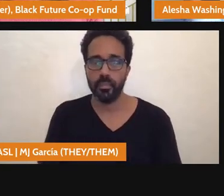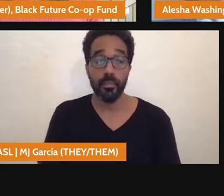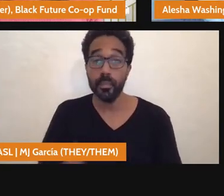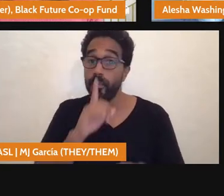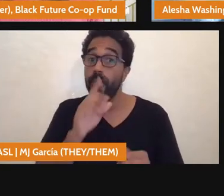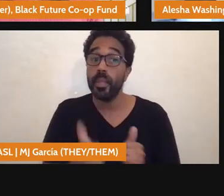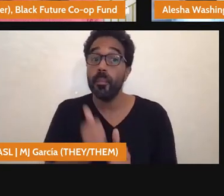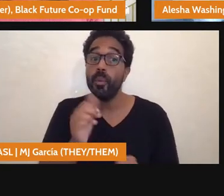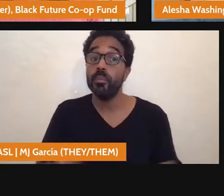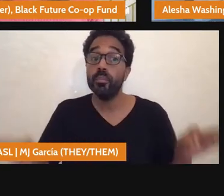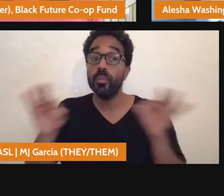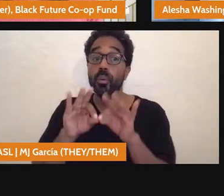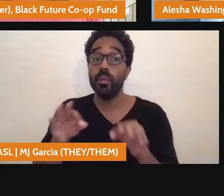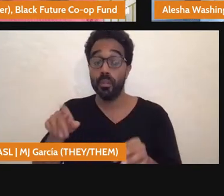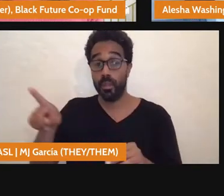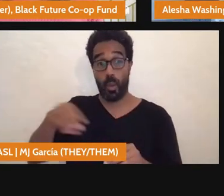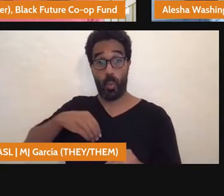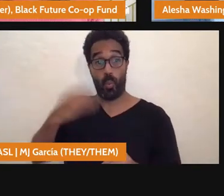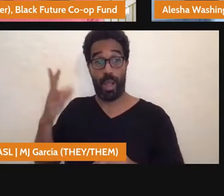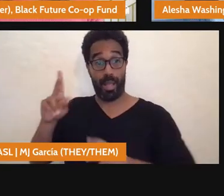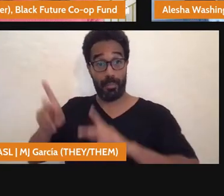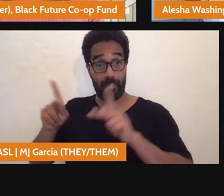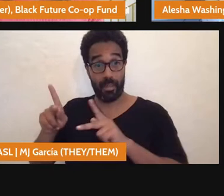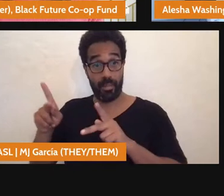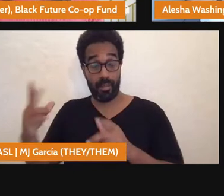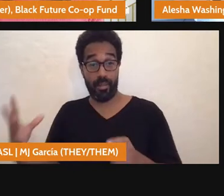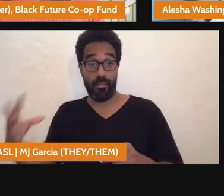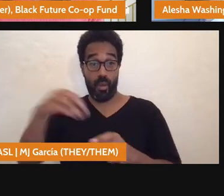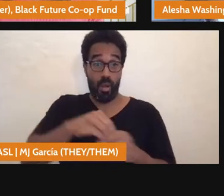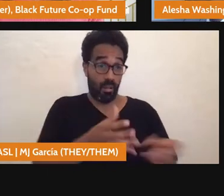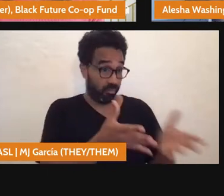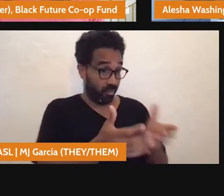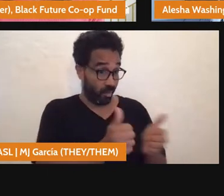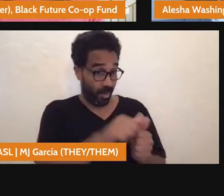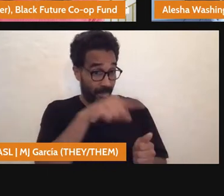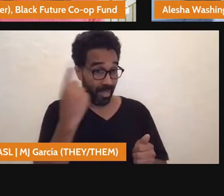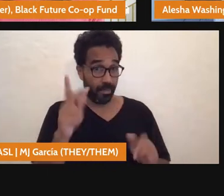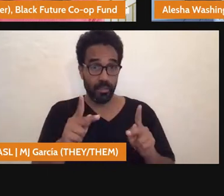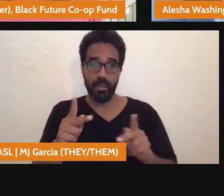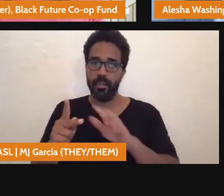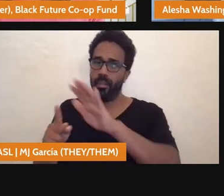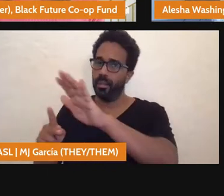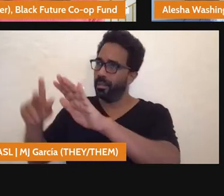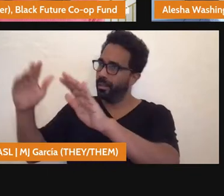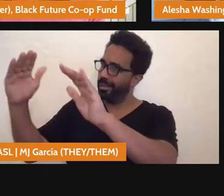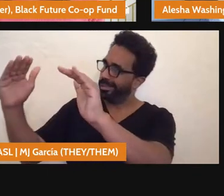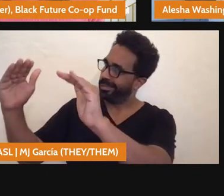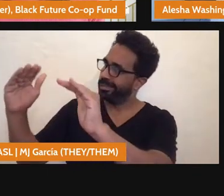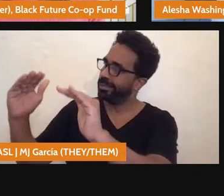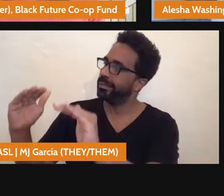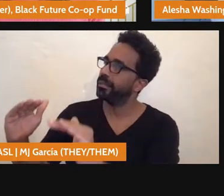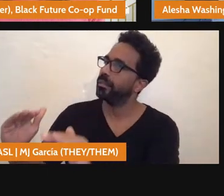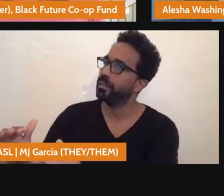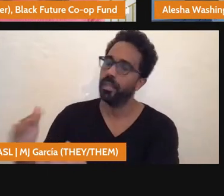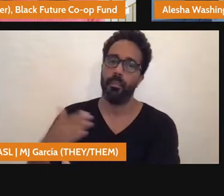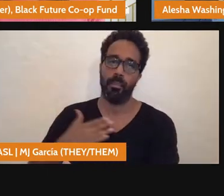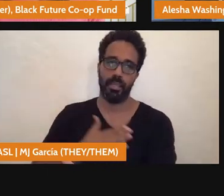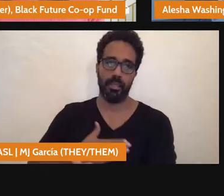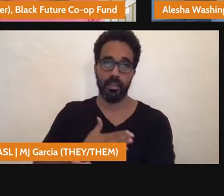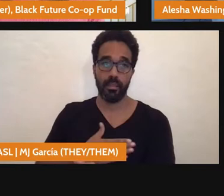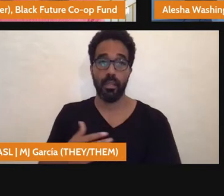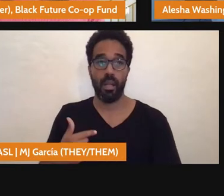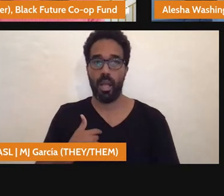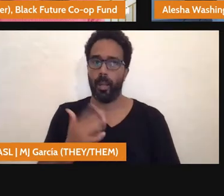or wealth that are white, when they engage with our community, you got to do the same. One of my biggest pet peeves, having been in this field for a little